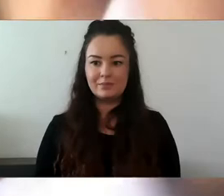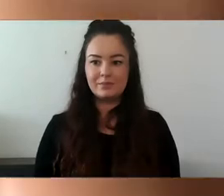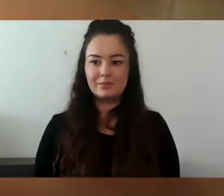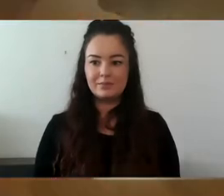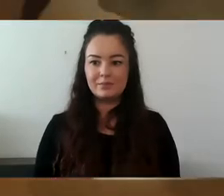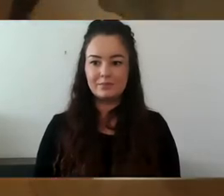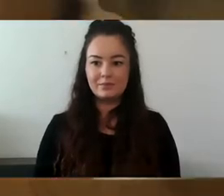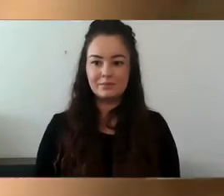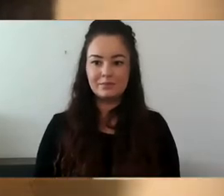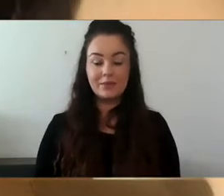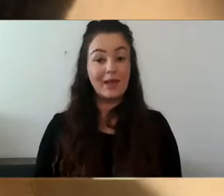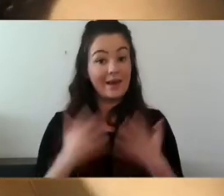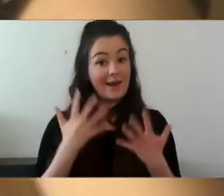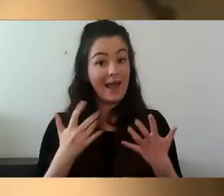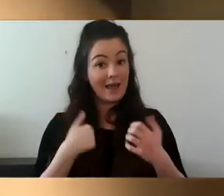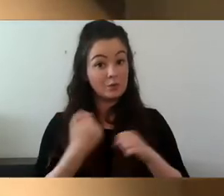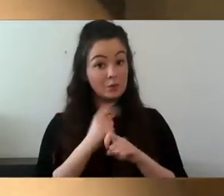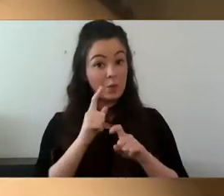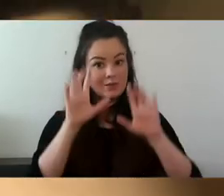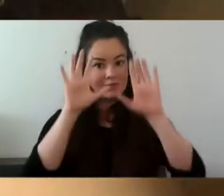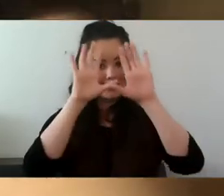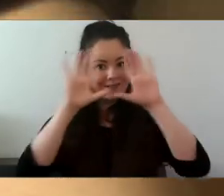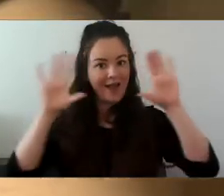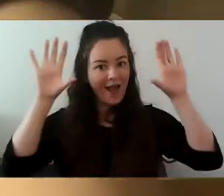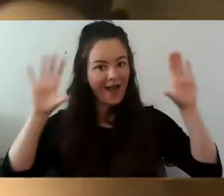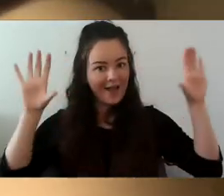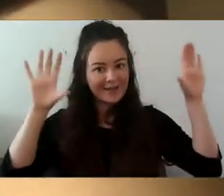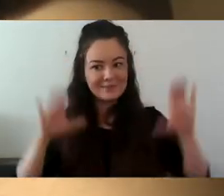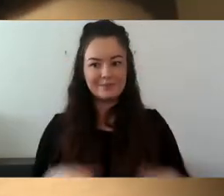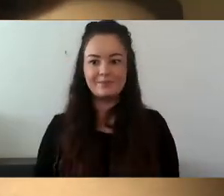And now I'm going to do the sky.